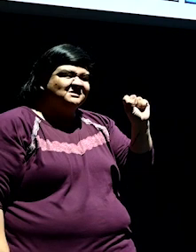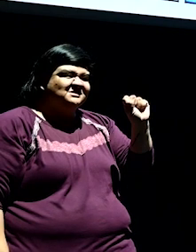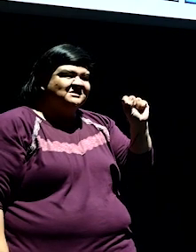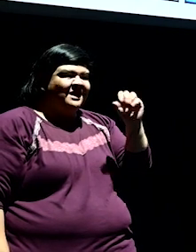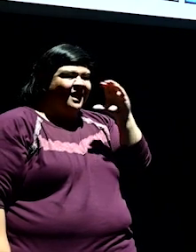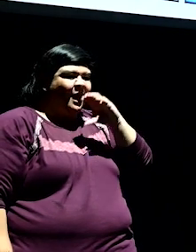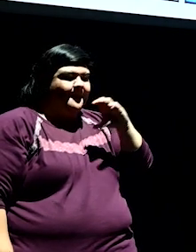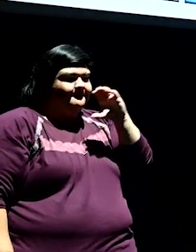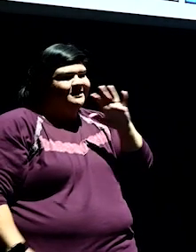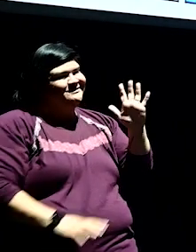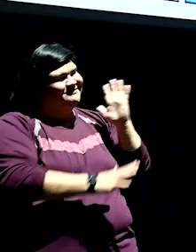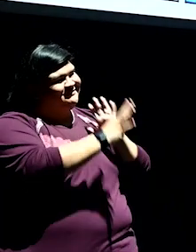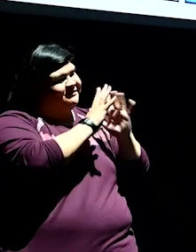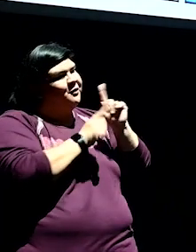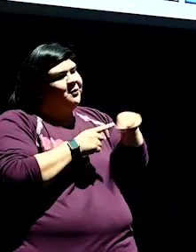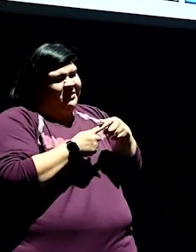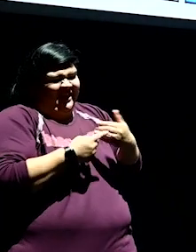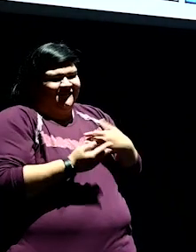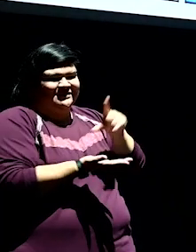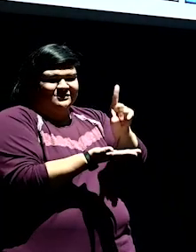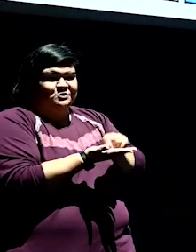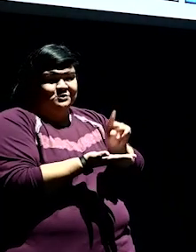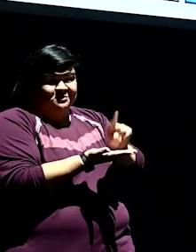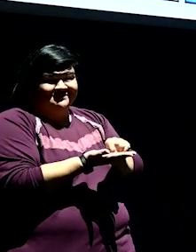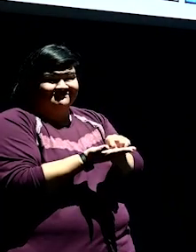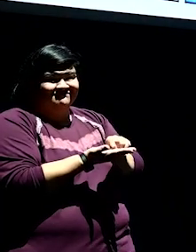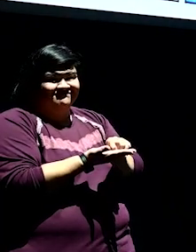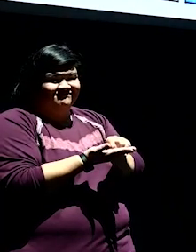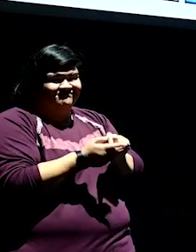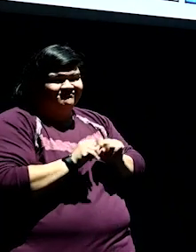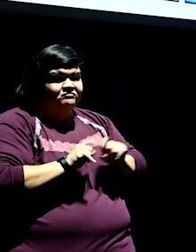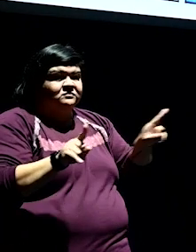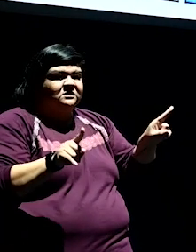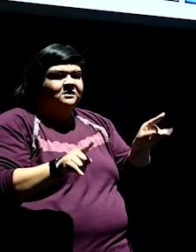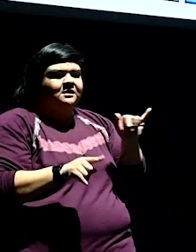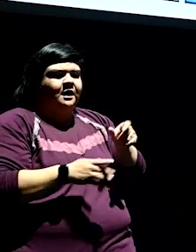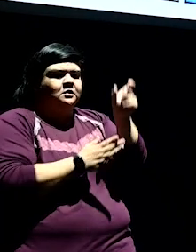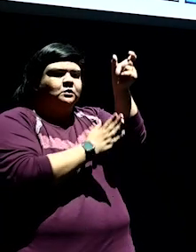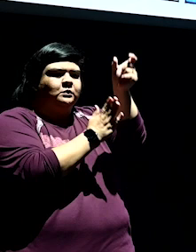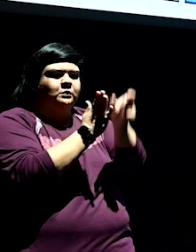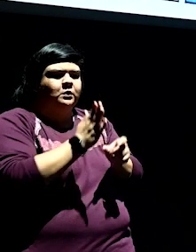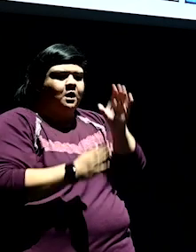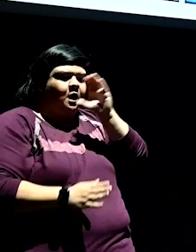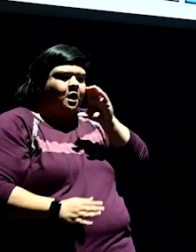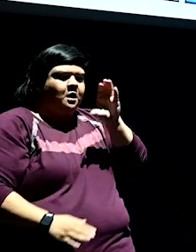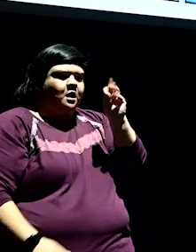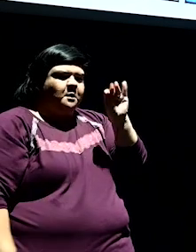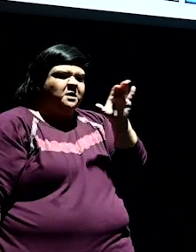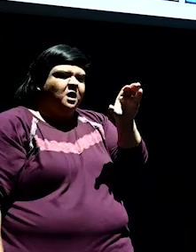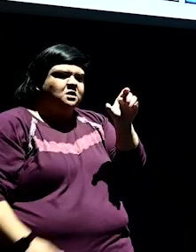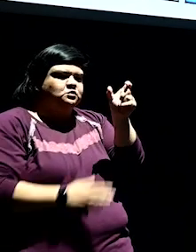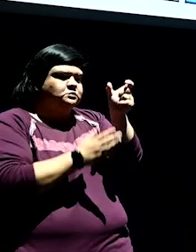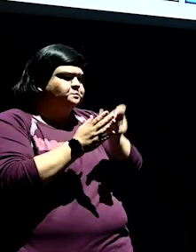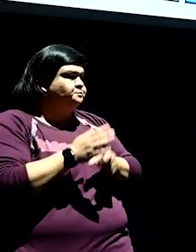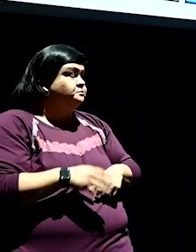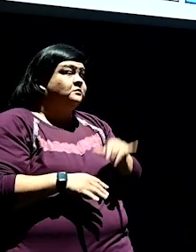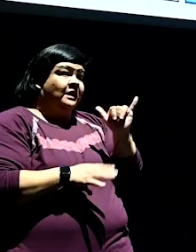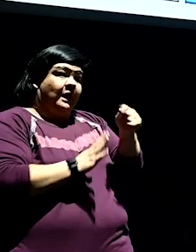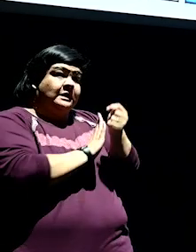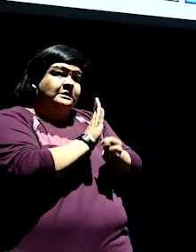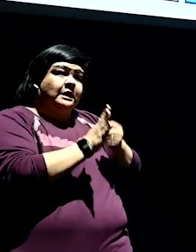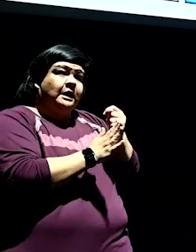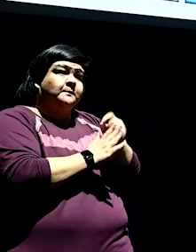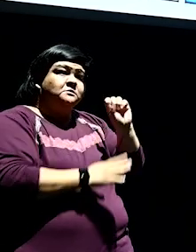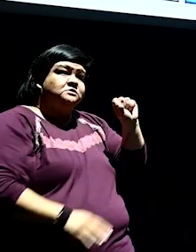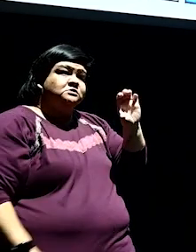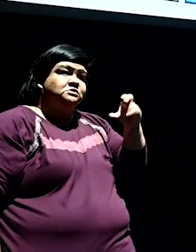back in the day when there was newspapers, the comic strip. And during this time, Charles Schulz was